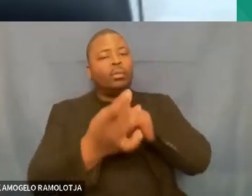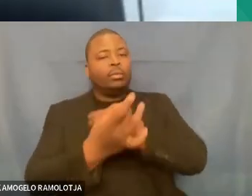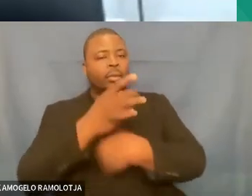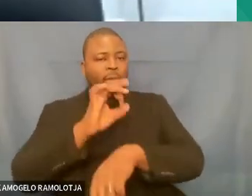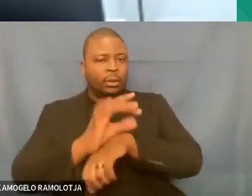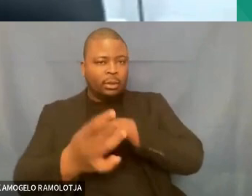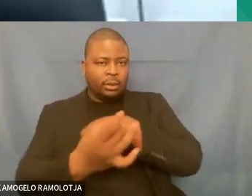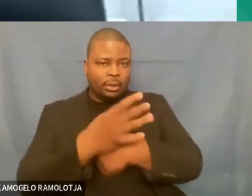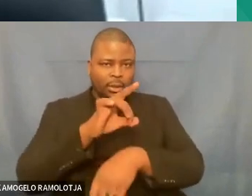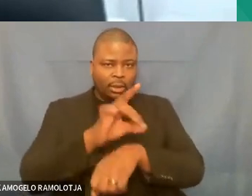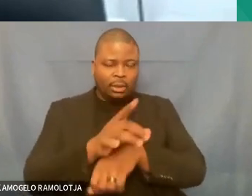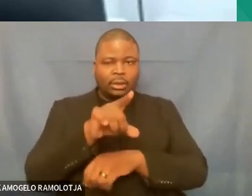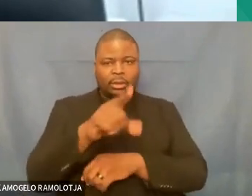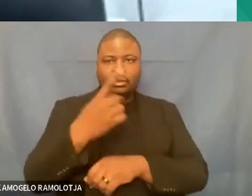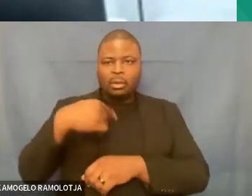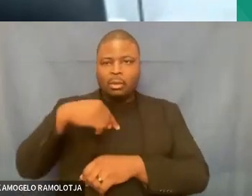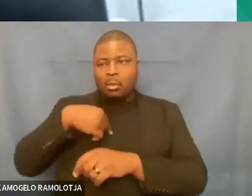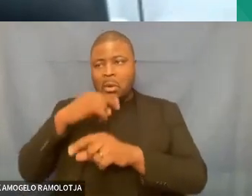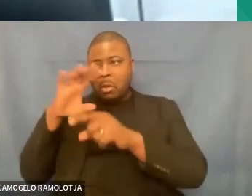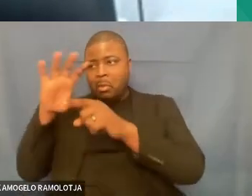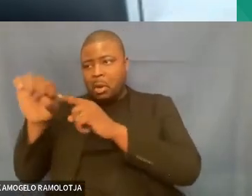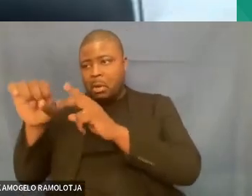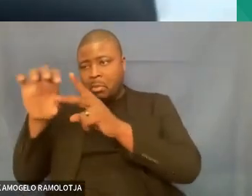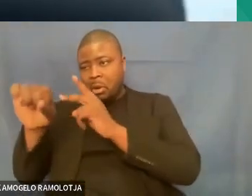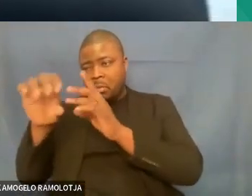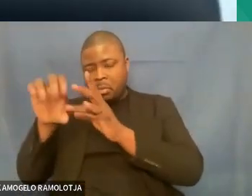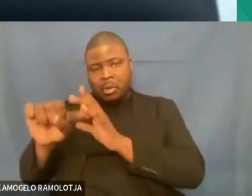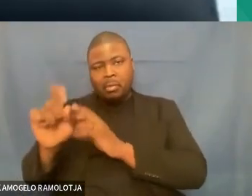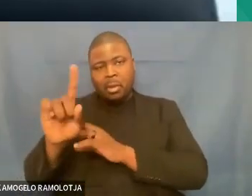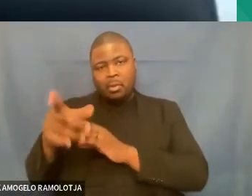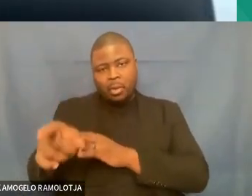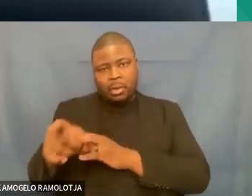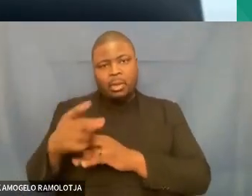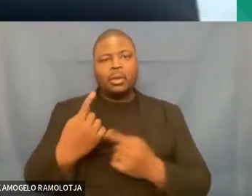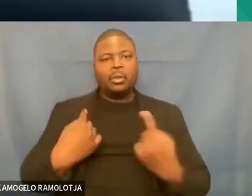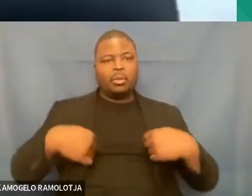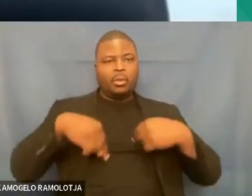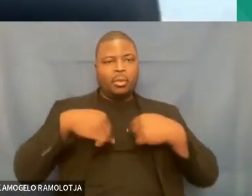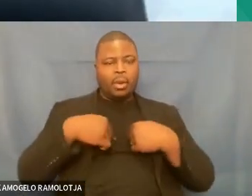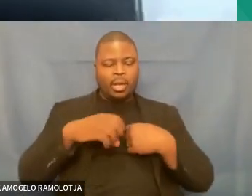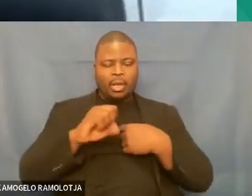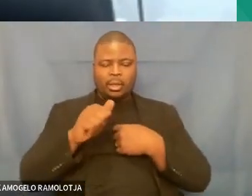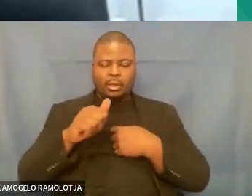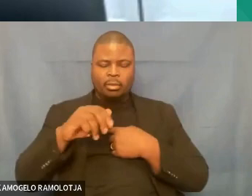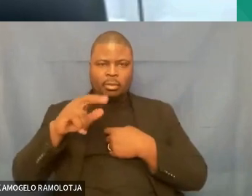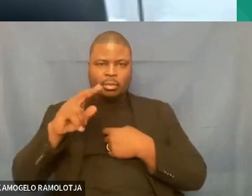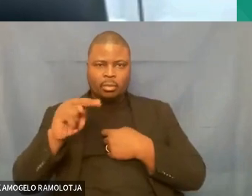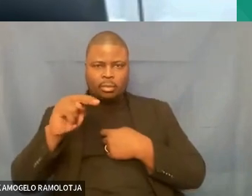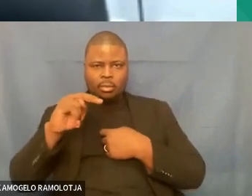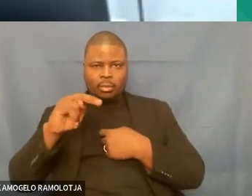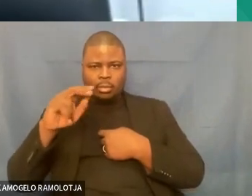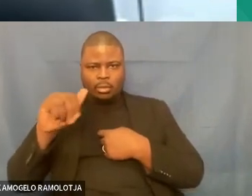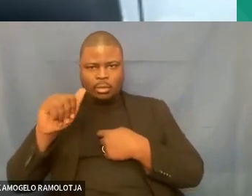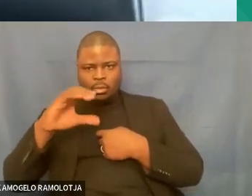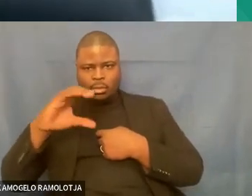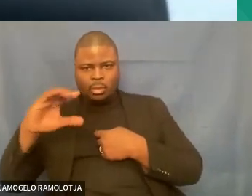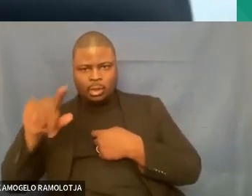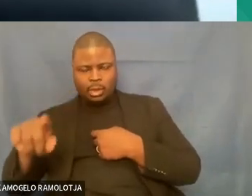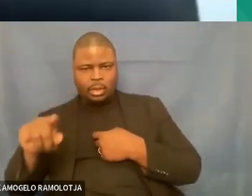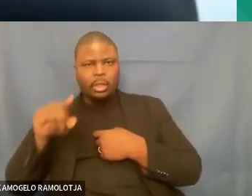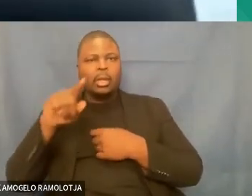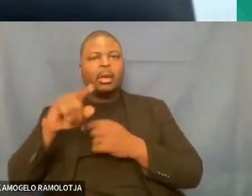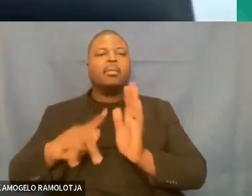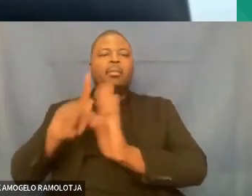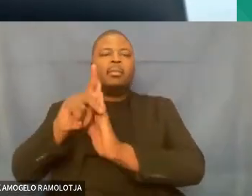that although sometimes we do put down policies and we get them to be approved, they are not